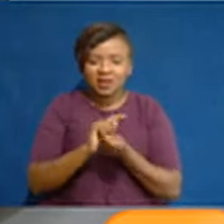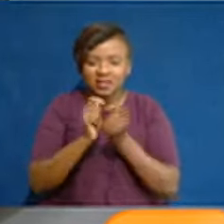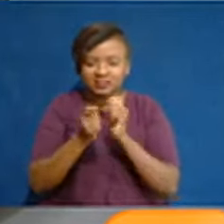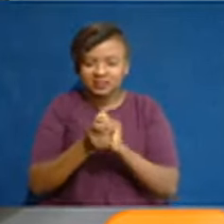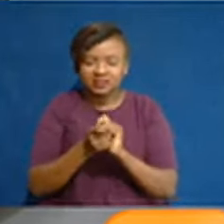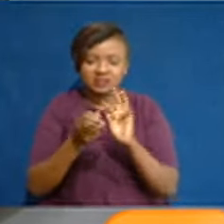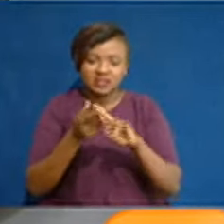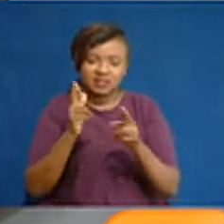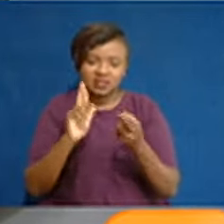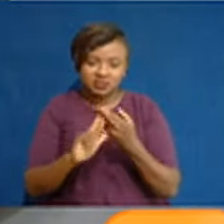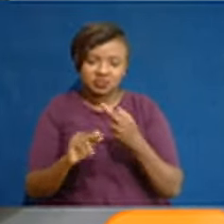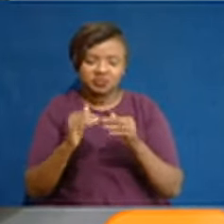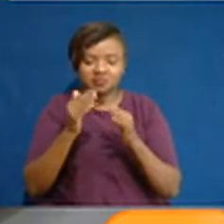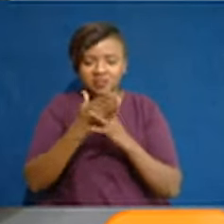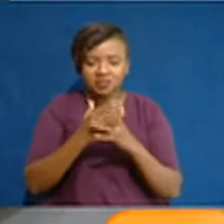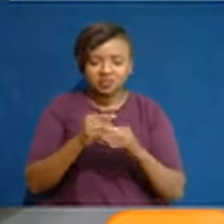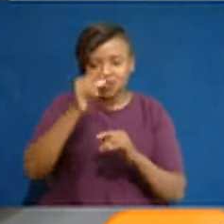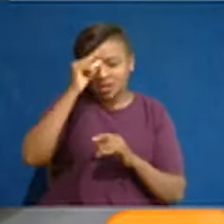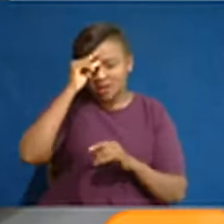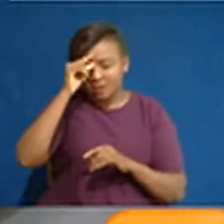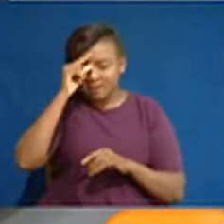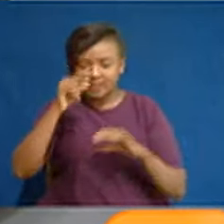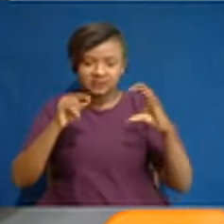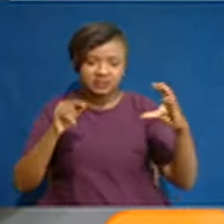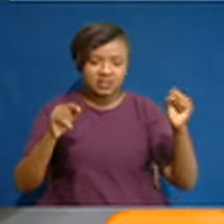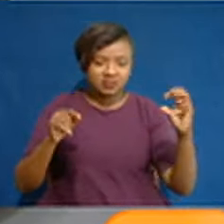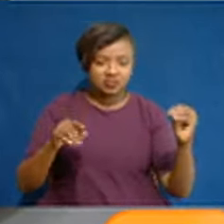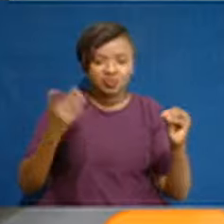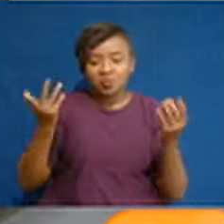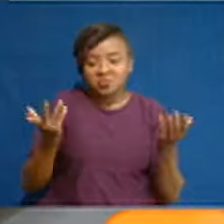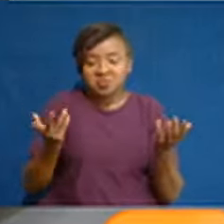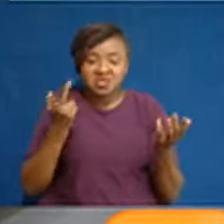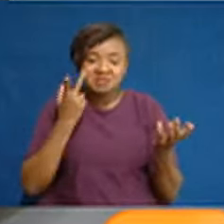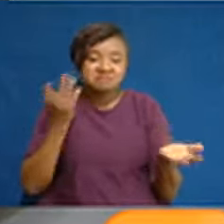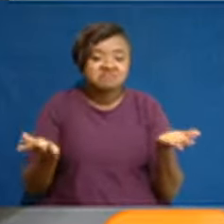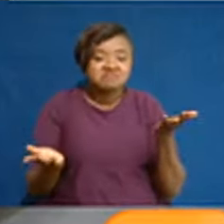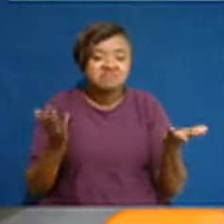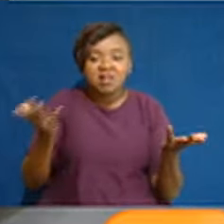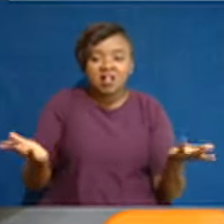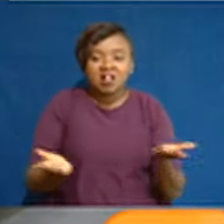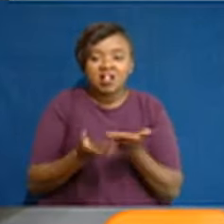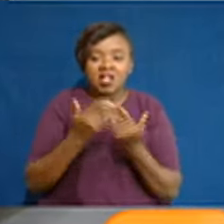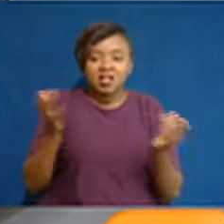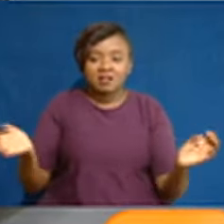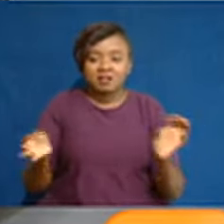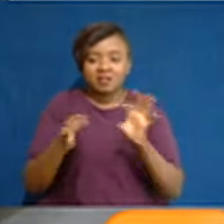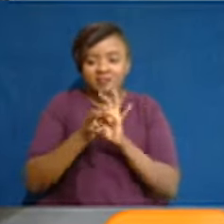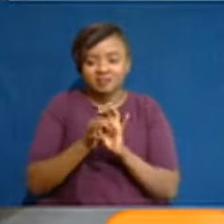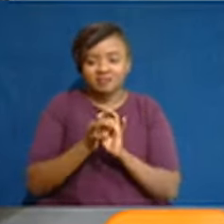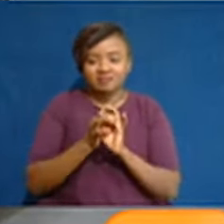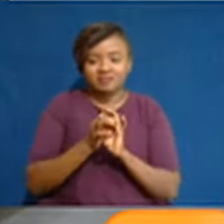between CSOs and government. Is it an appreciation of the roles you play? On the other side of this break,